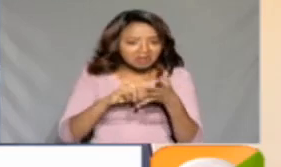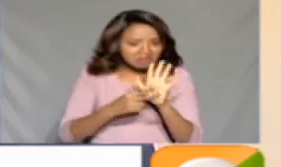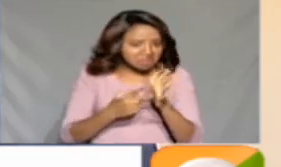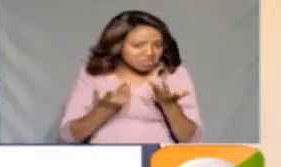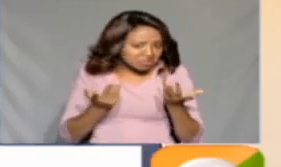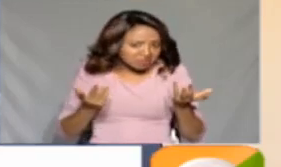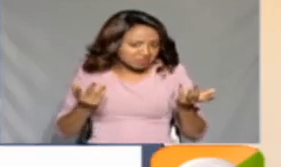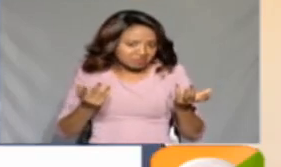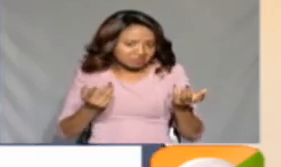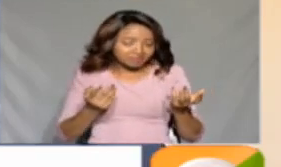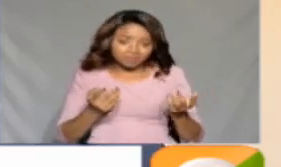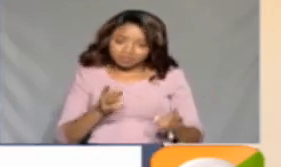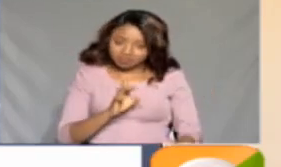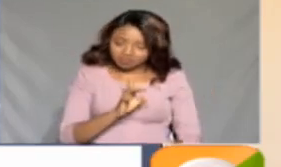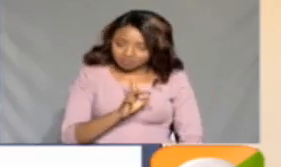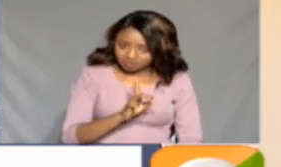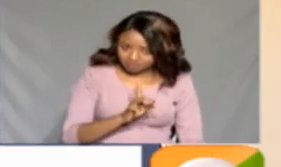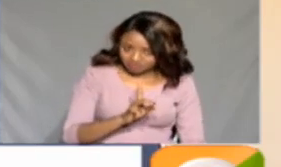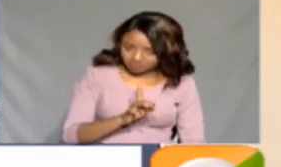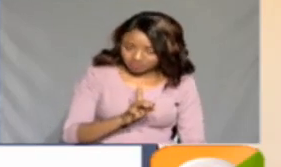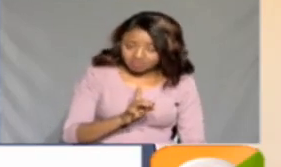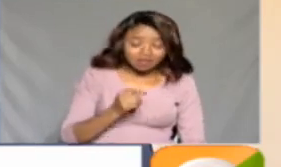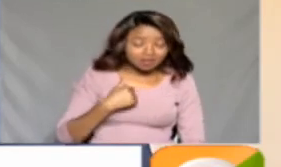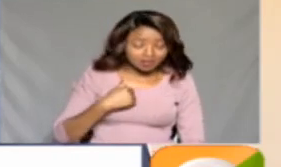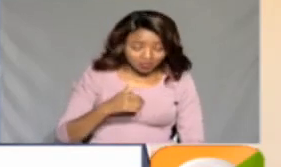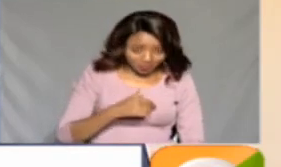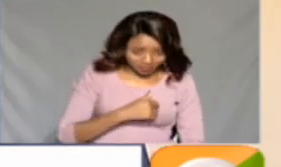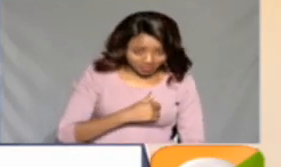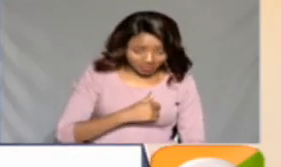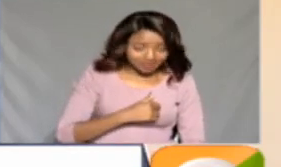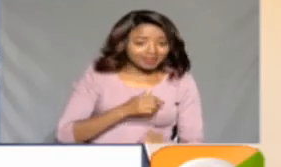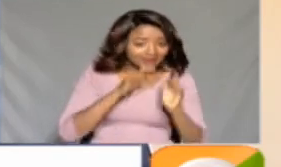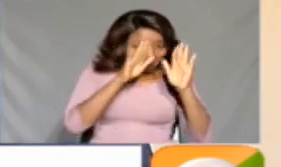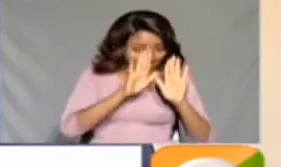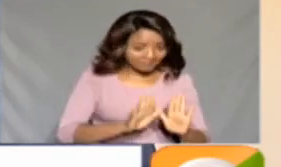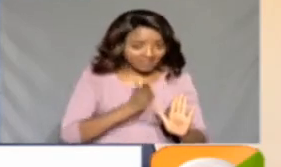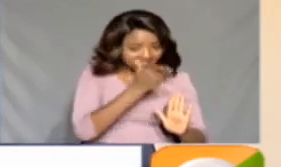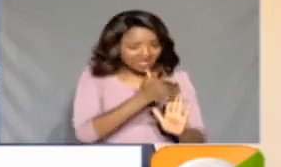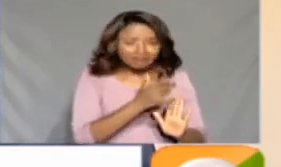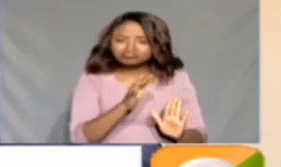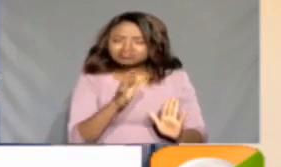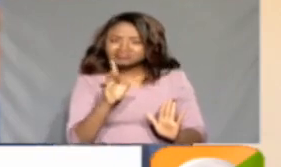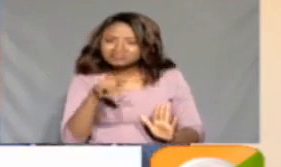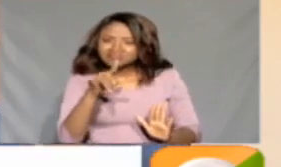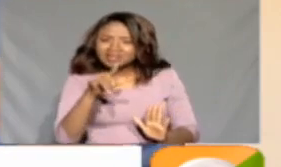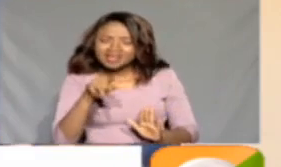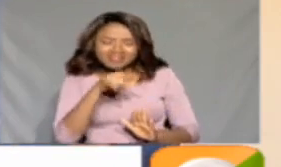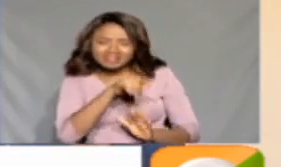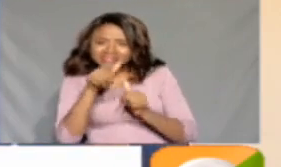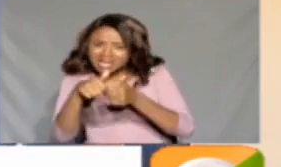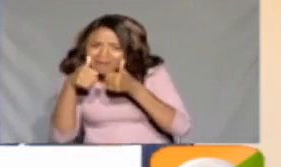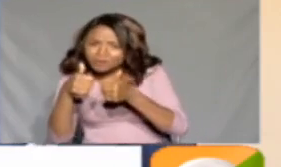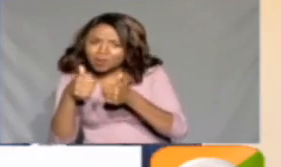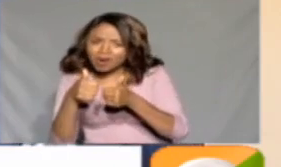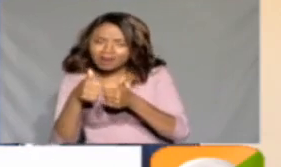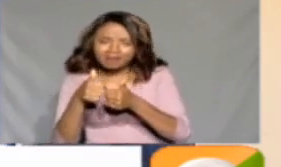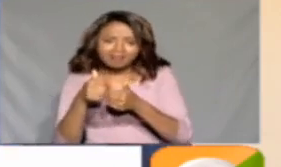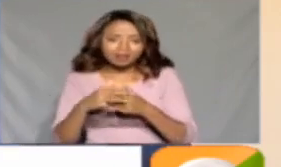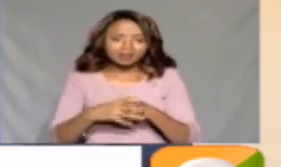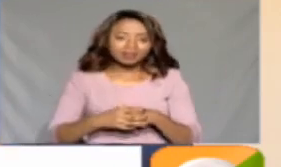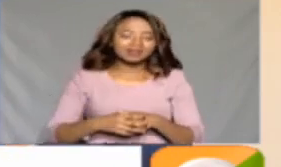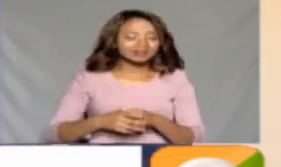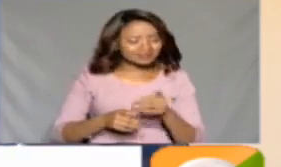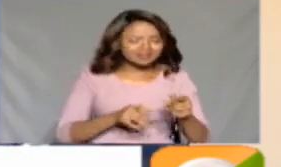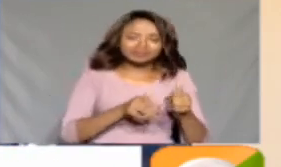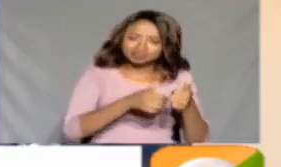Well, we are campaigning in Kibra. But I'm asking you a question. How important are those campaigns for you? Campaigns are important, but there's not necessarily result